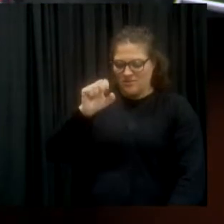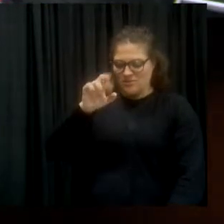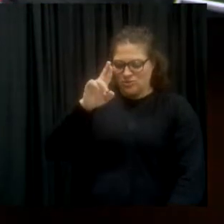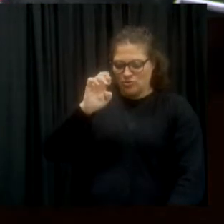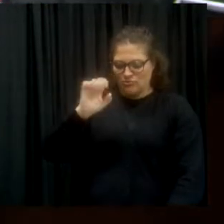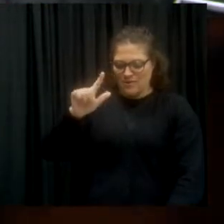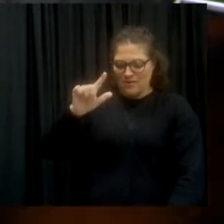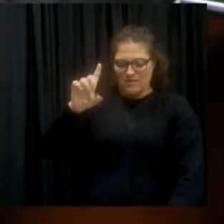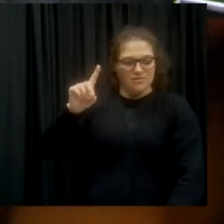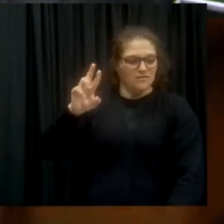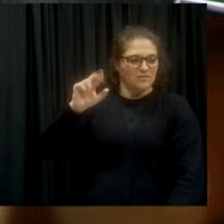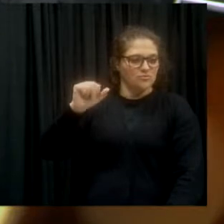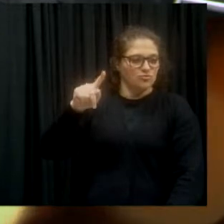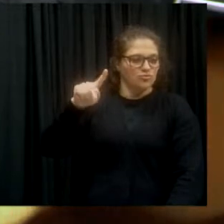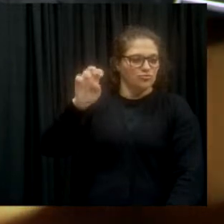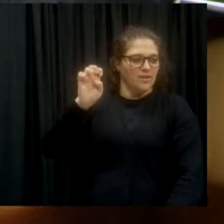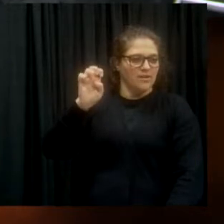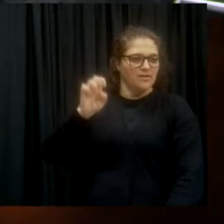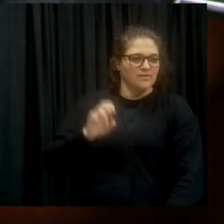Terrell Drake.